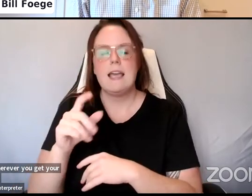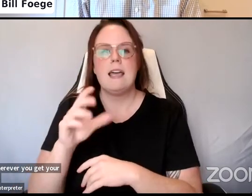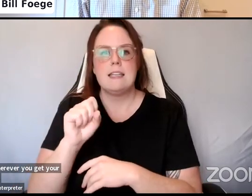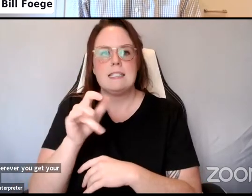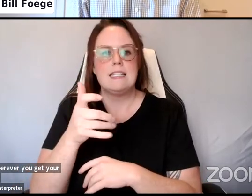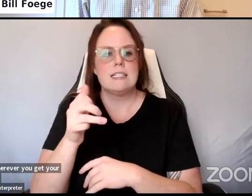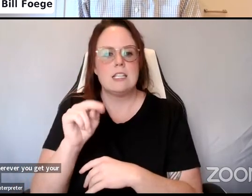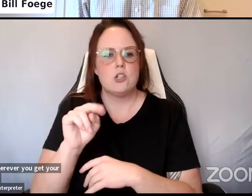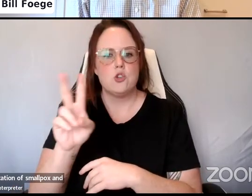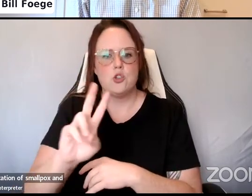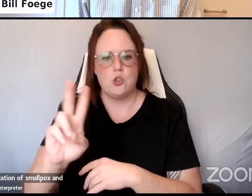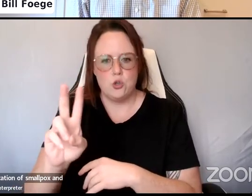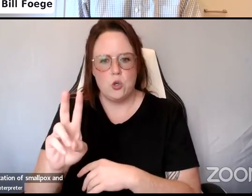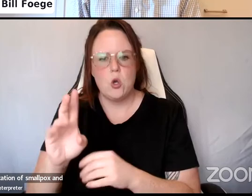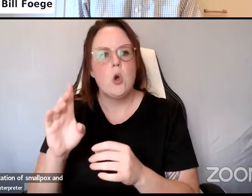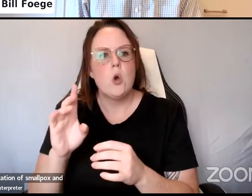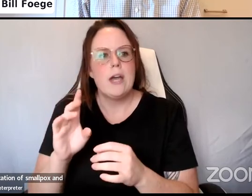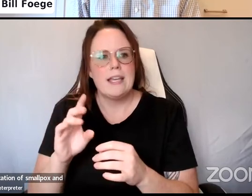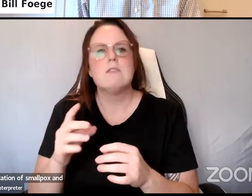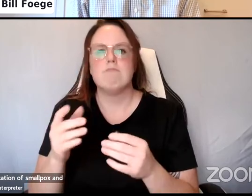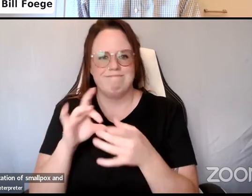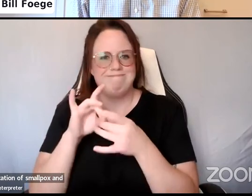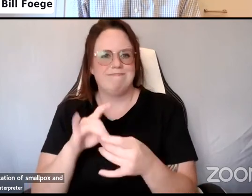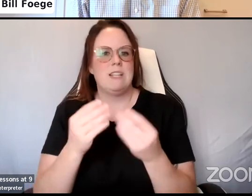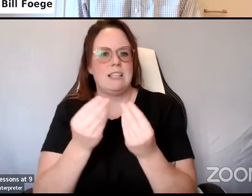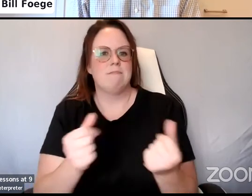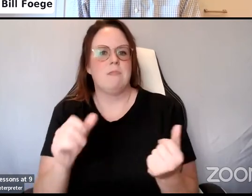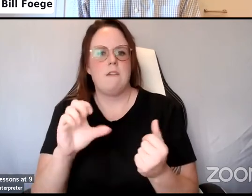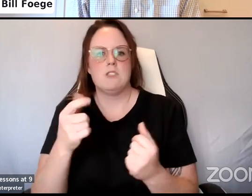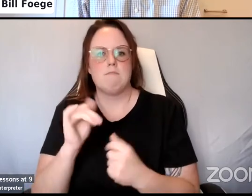and also check out the nine lessons at ninelessons.org